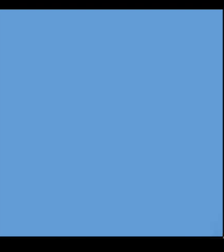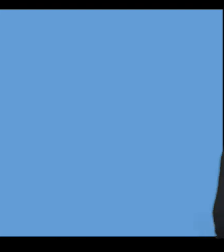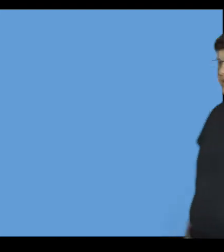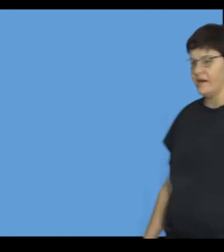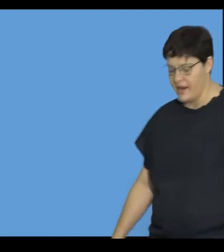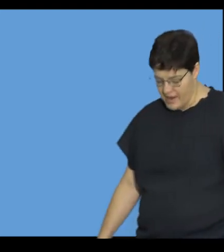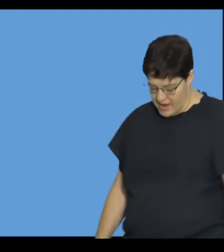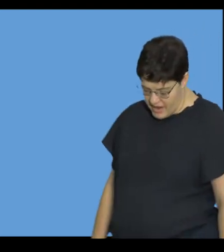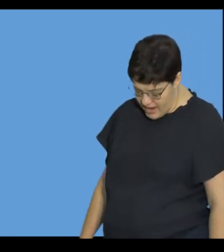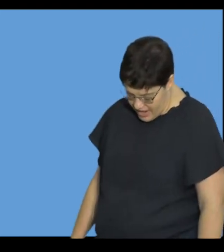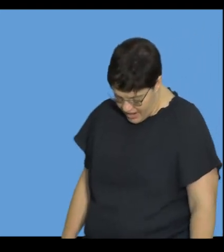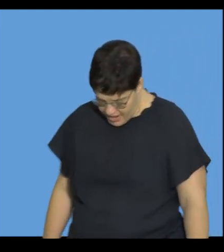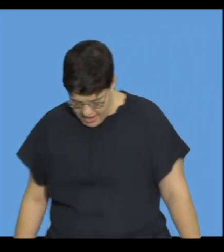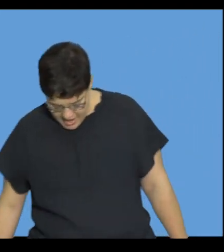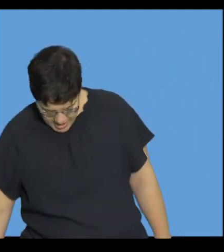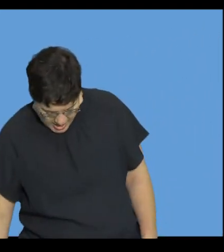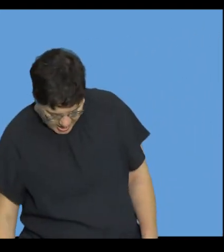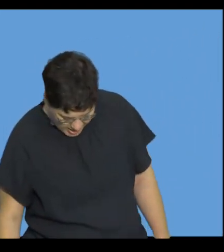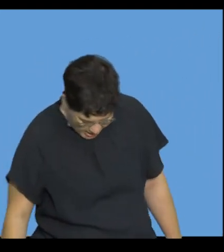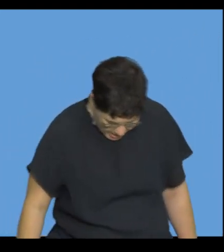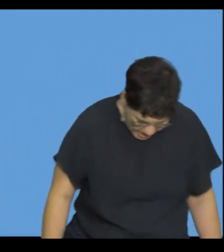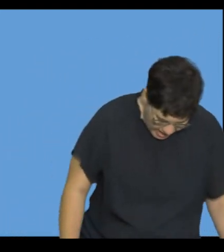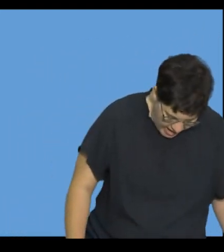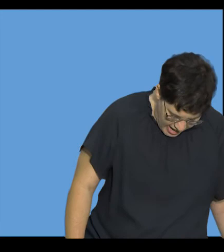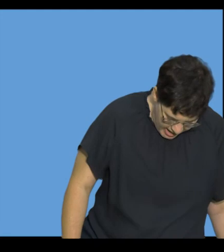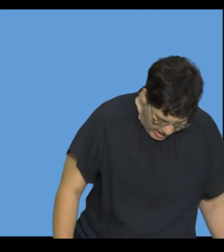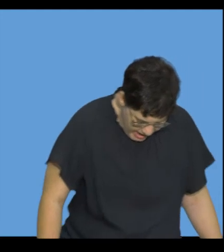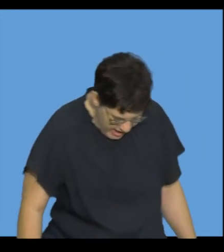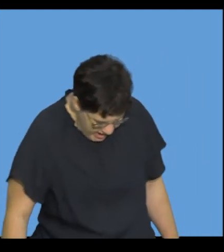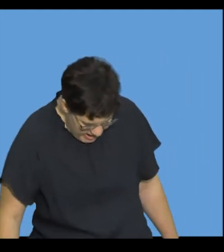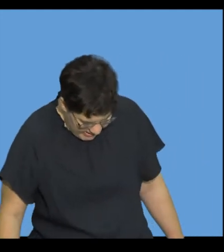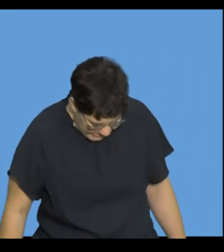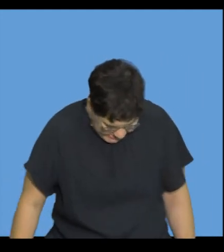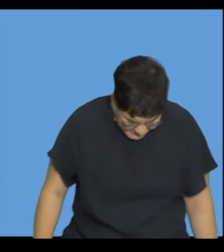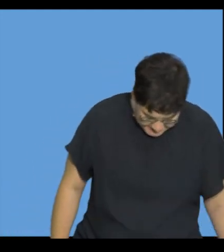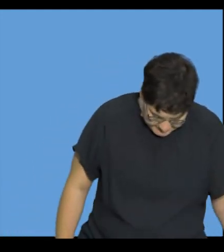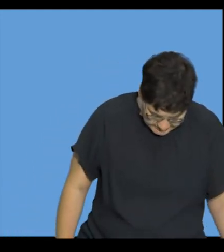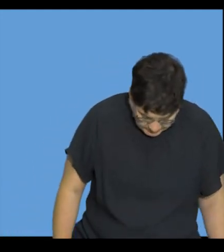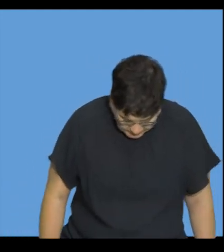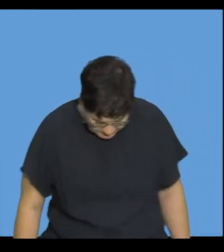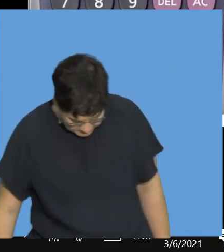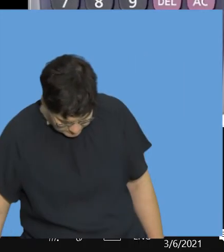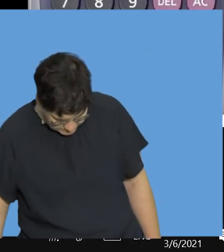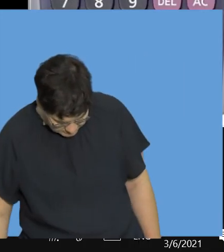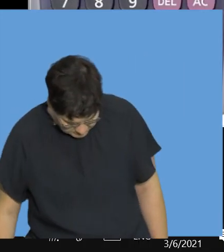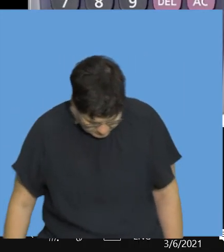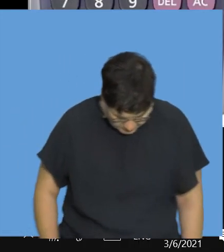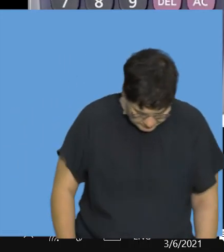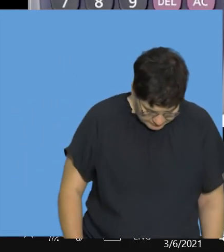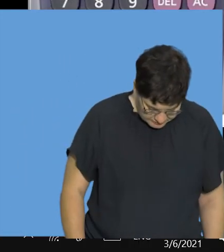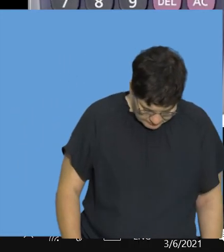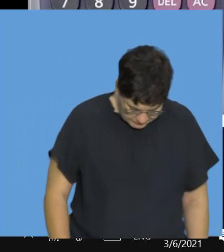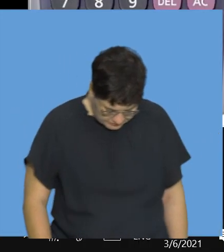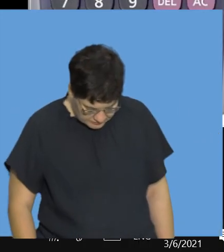Yes, yeah. So I can just go to the calculator. Perfect.